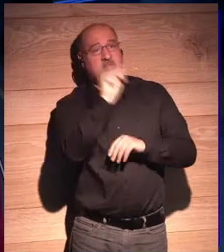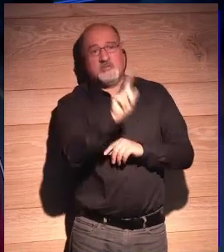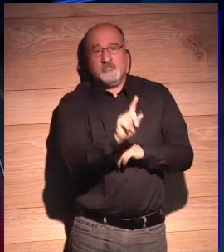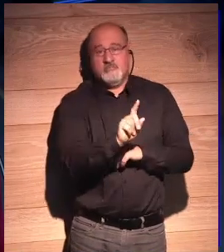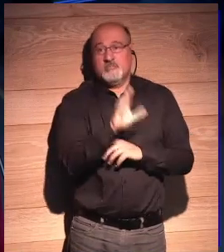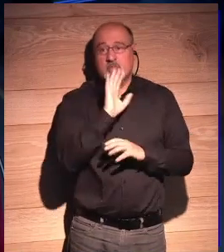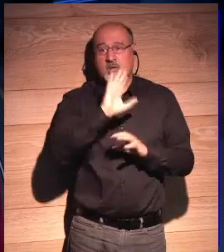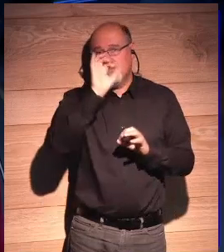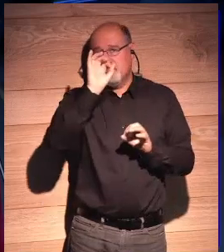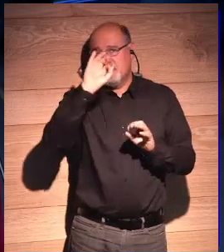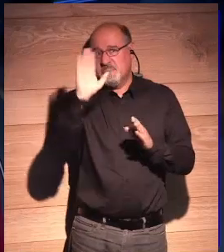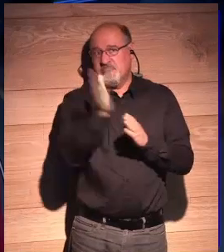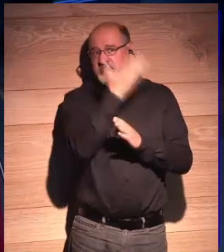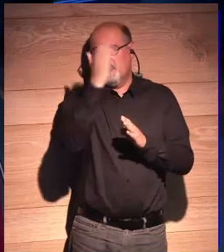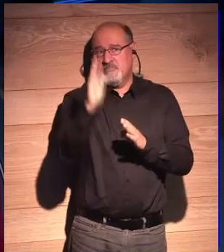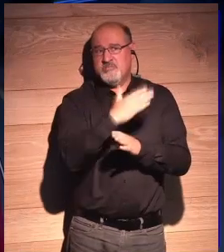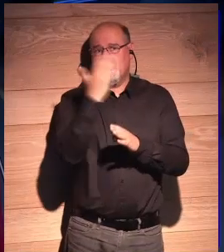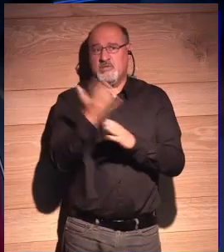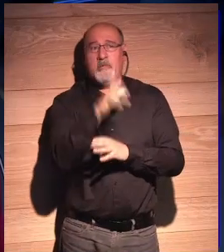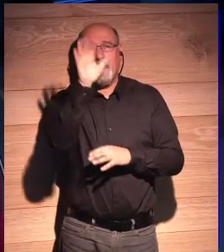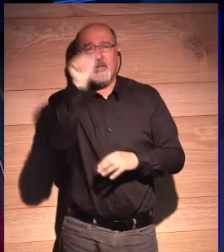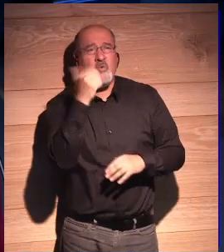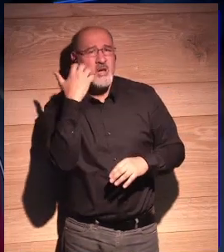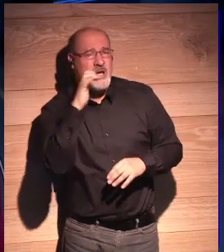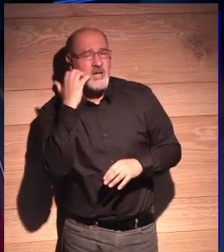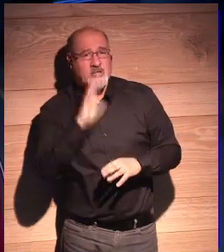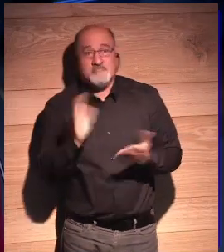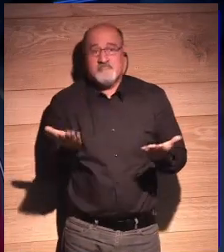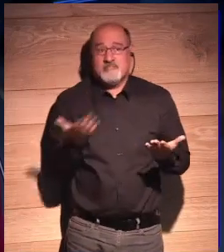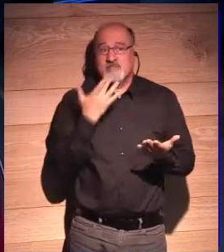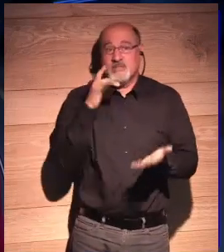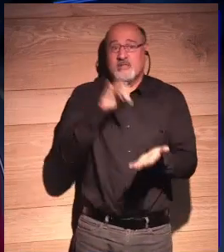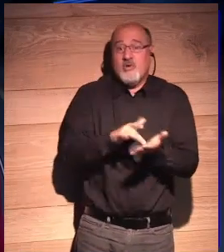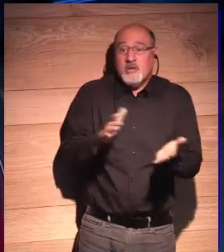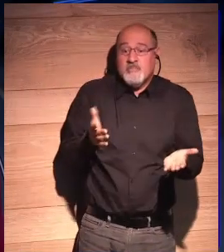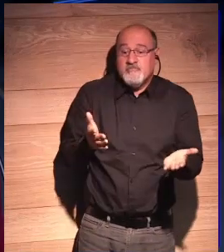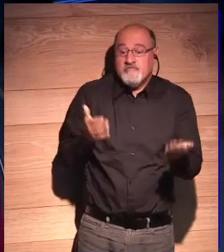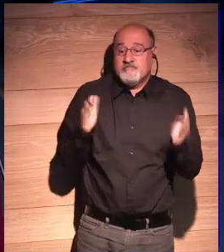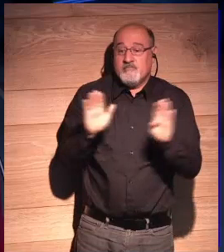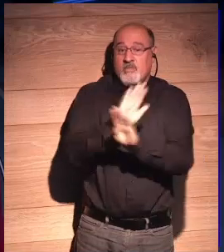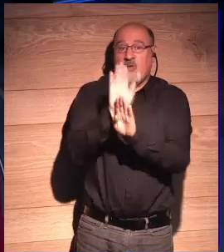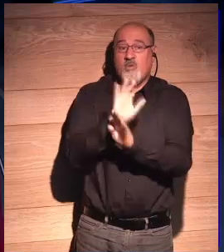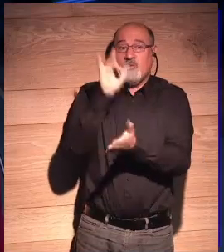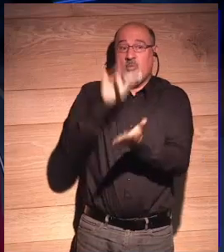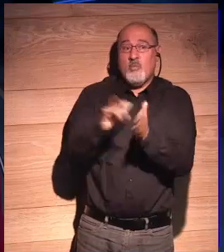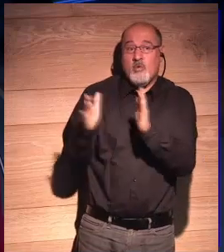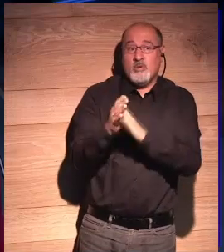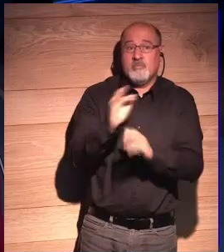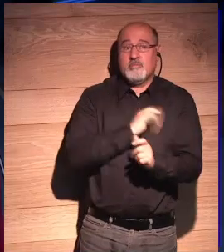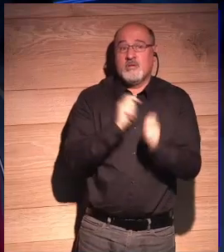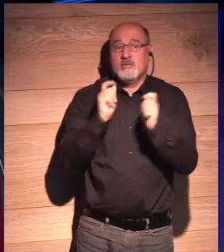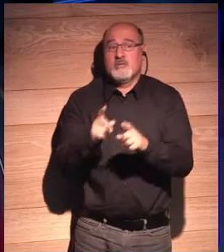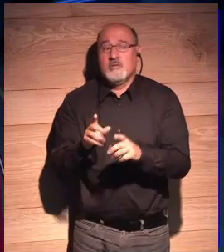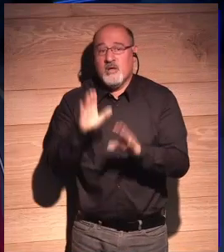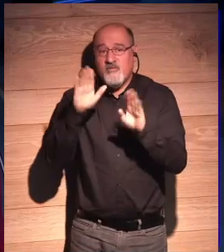as difficult or weird or just not quite right. Those are the movies that ultimately find their voice in